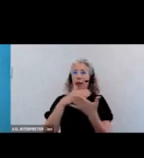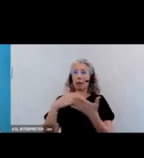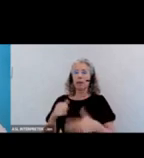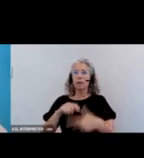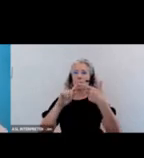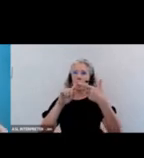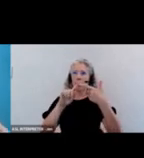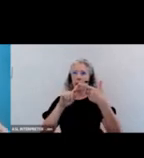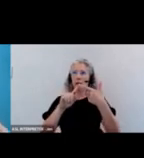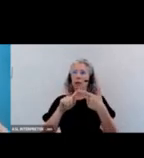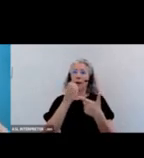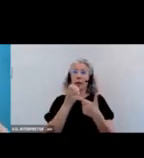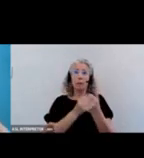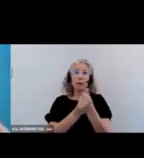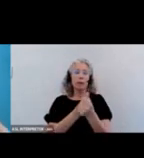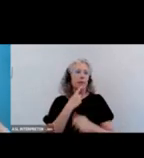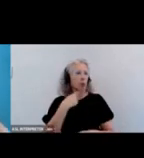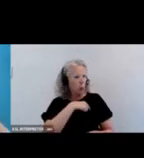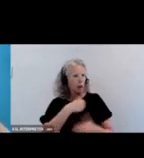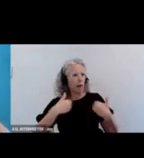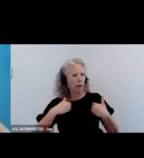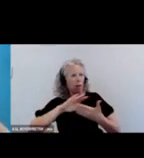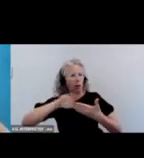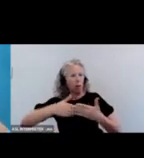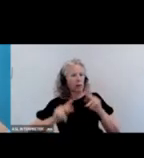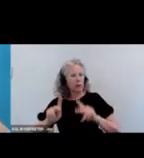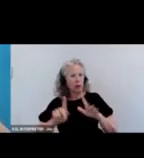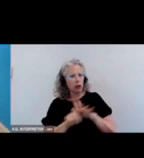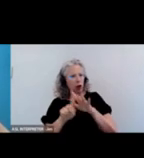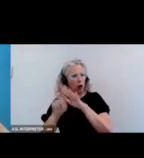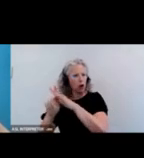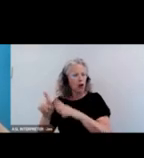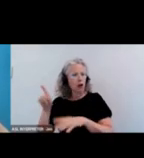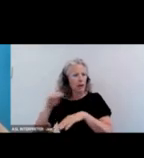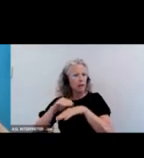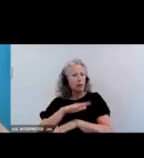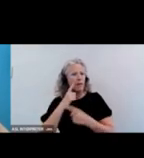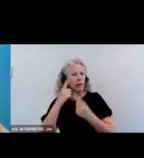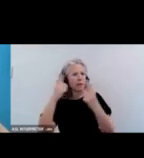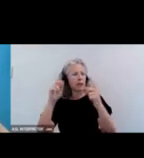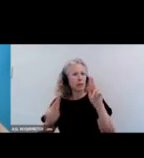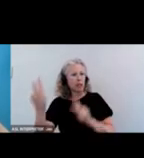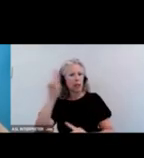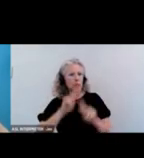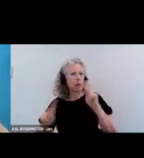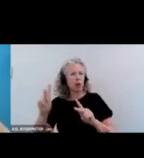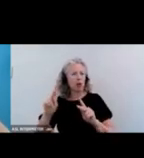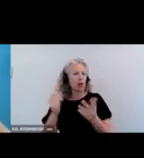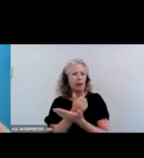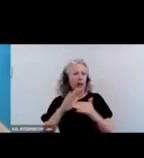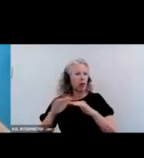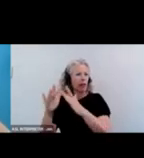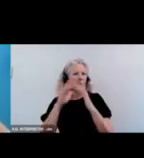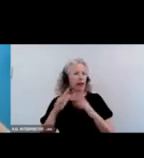is, you know, we have all these people who show up and they've been influenced by famous people and other things on the internet, and